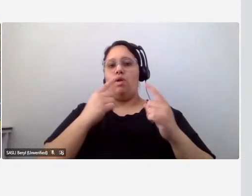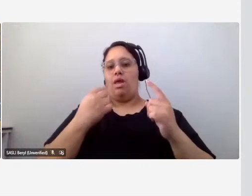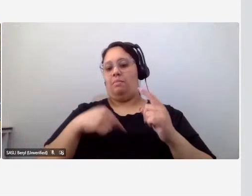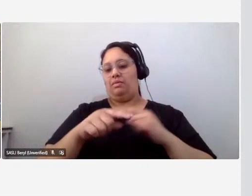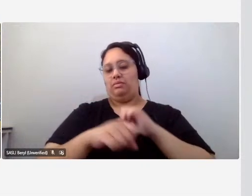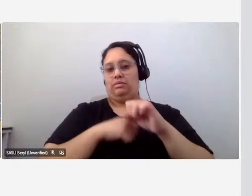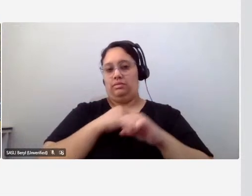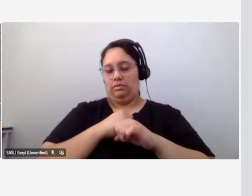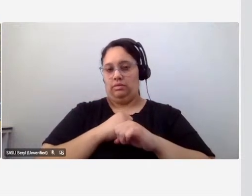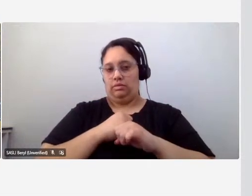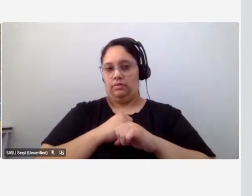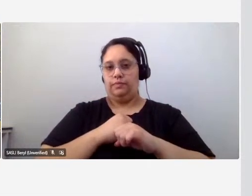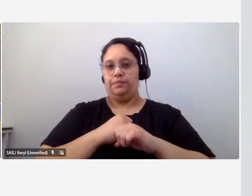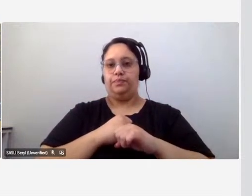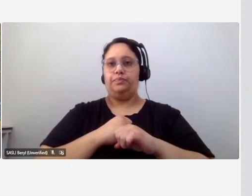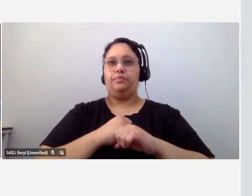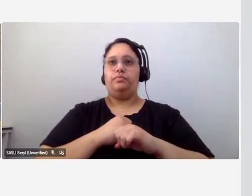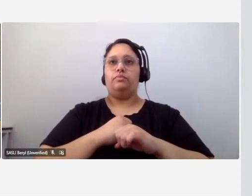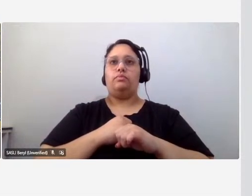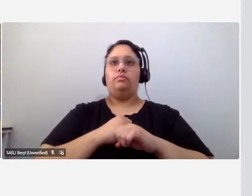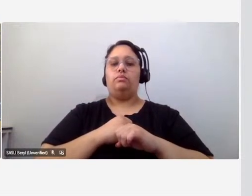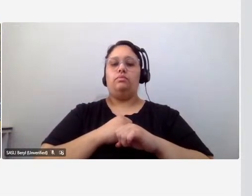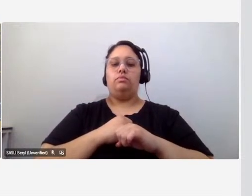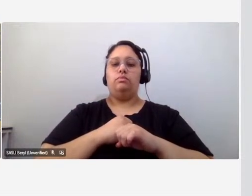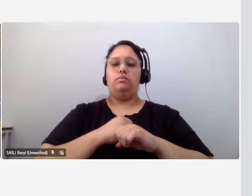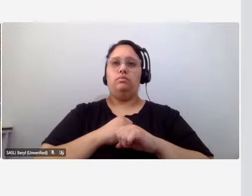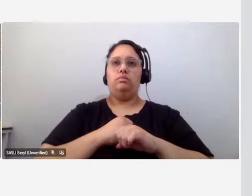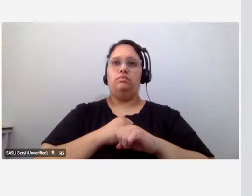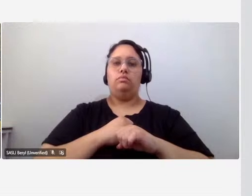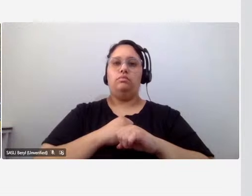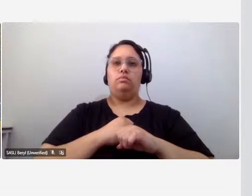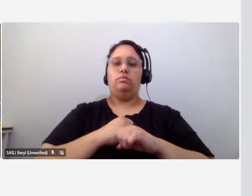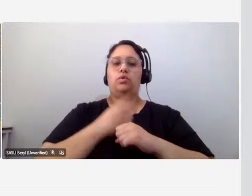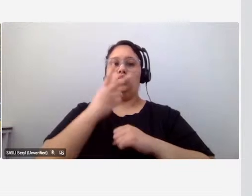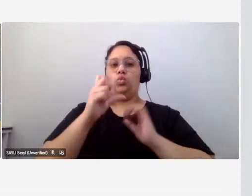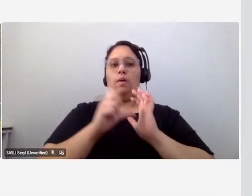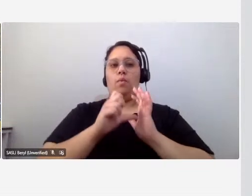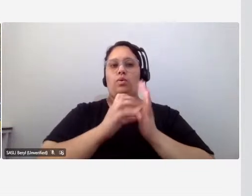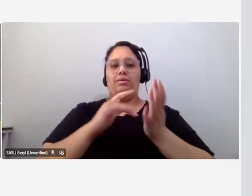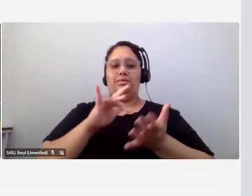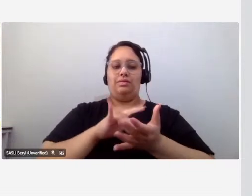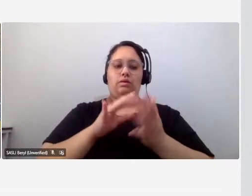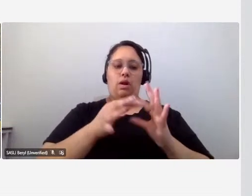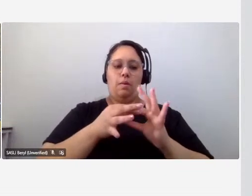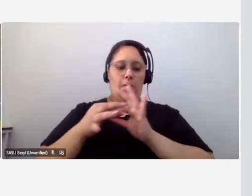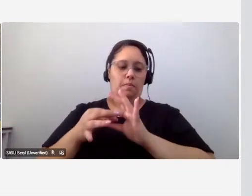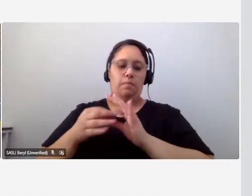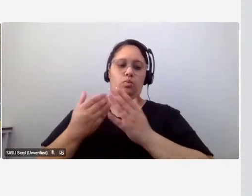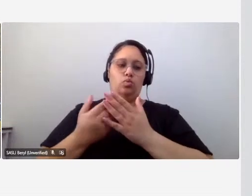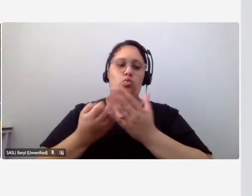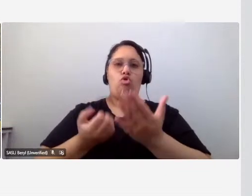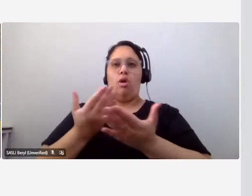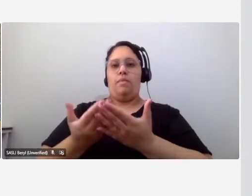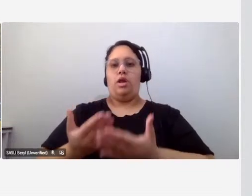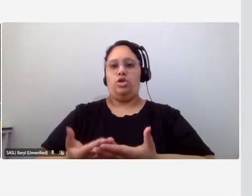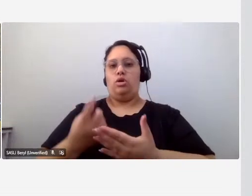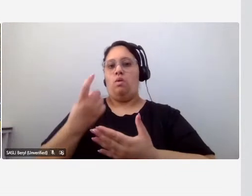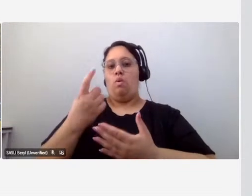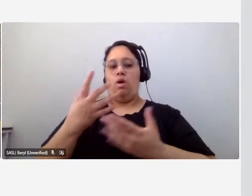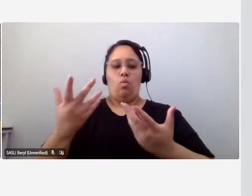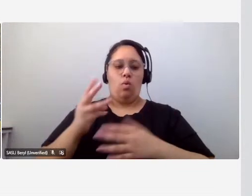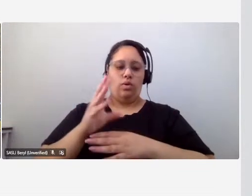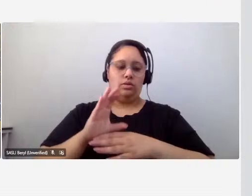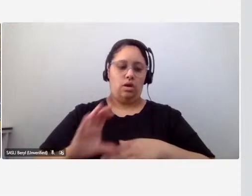year. The two key sites connected to the serial nomination. The one is sitting in the